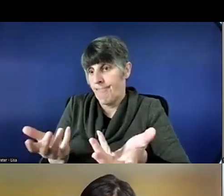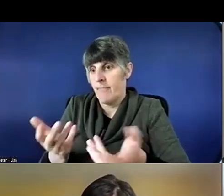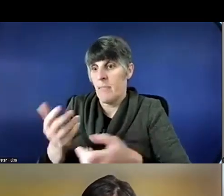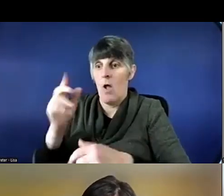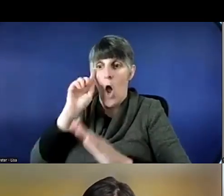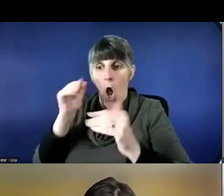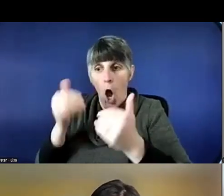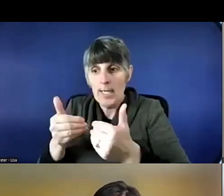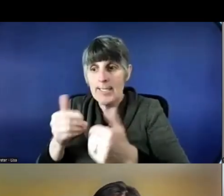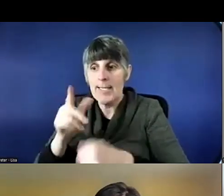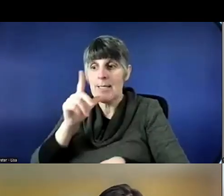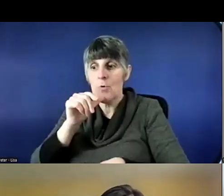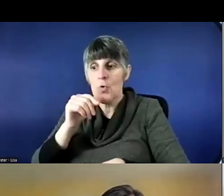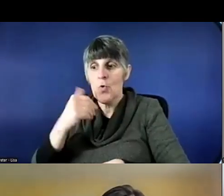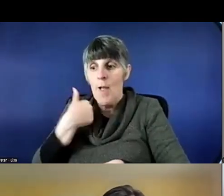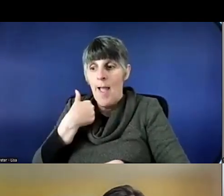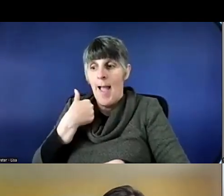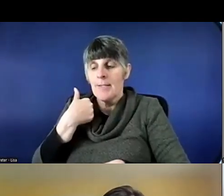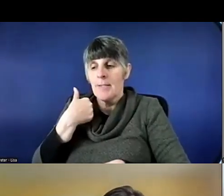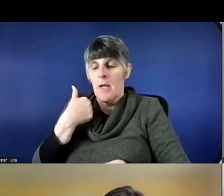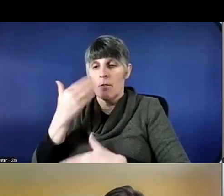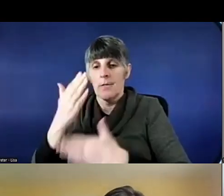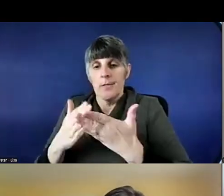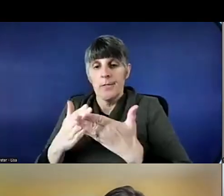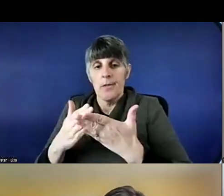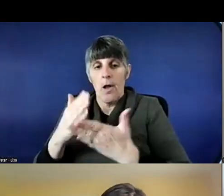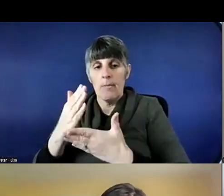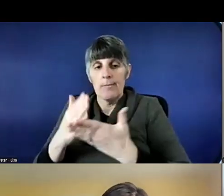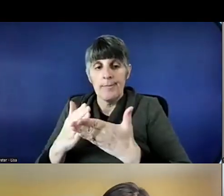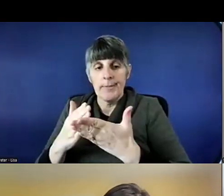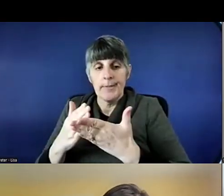autism who has some